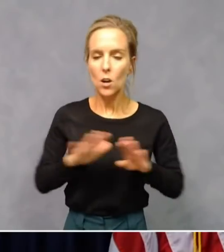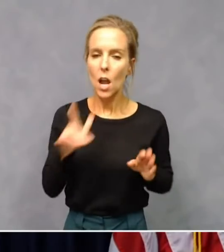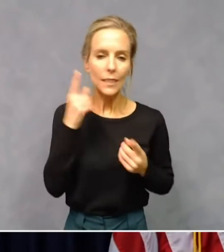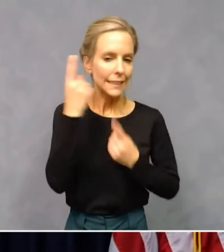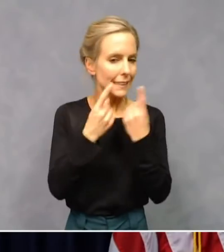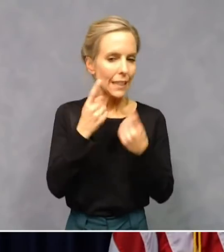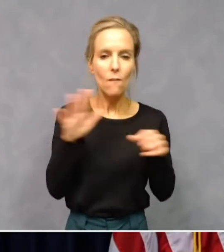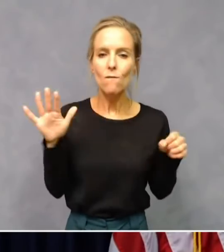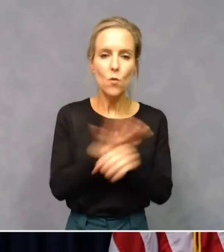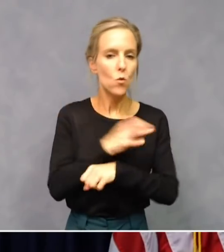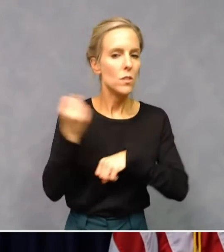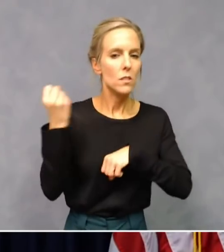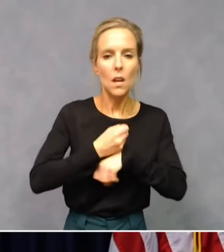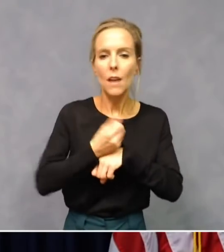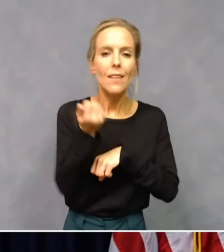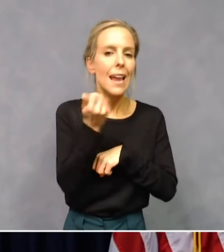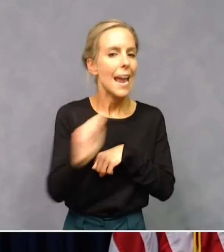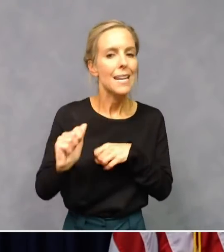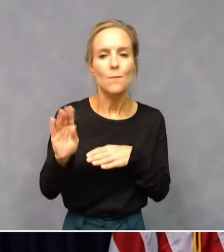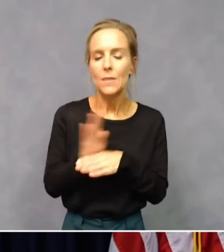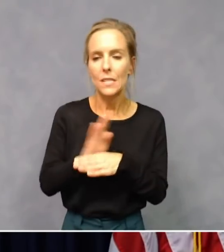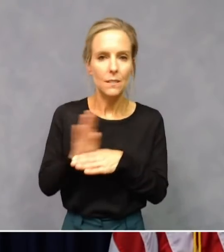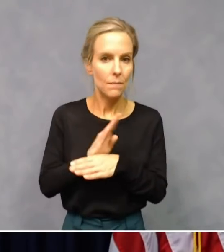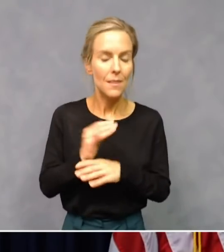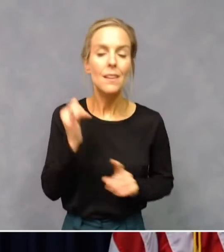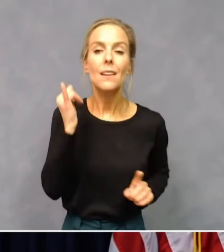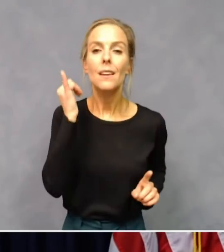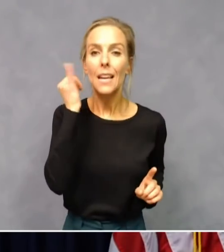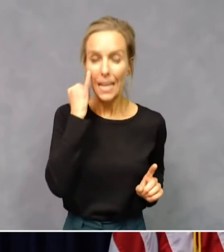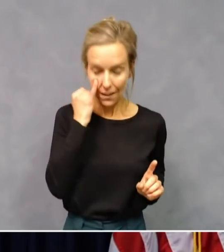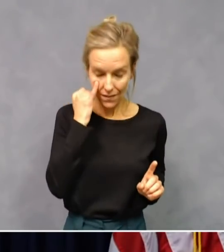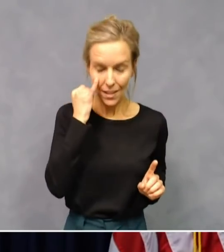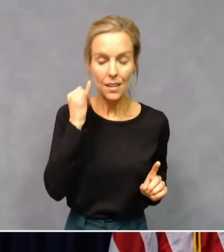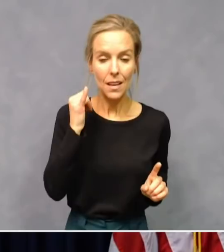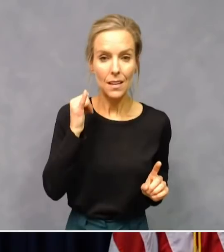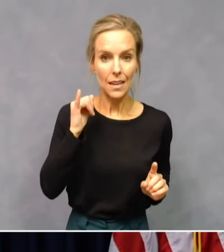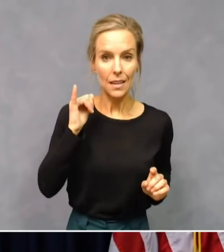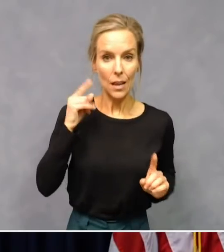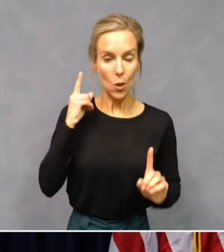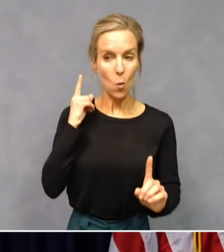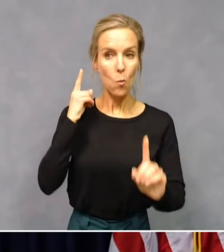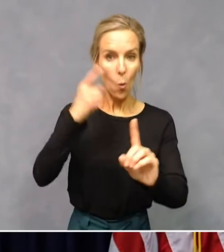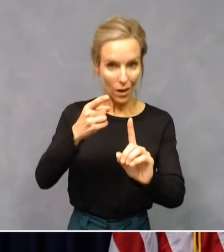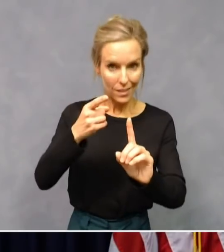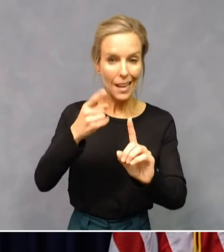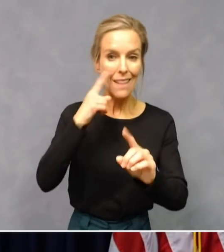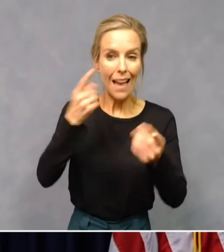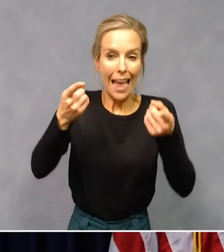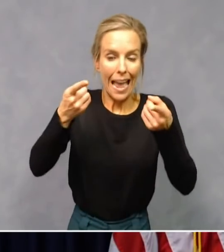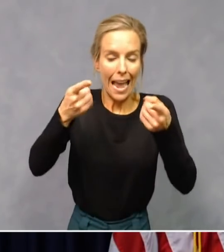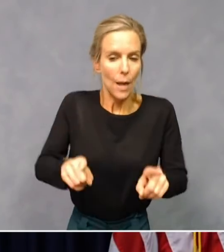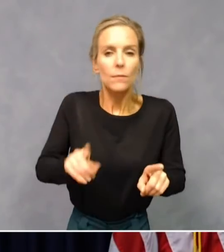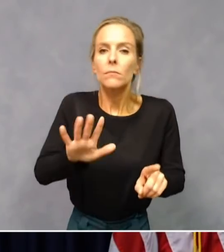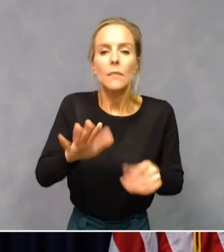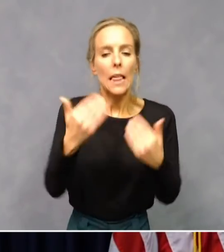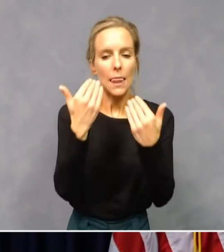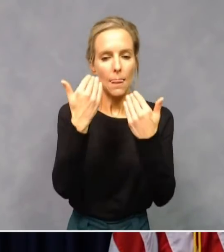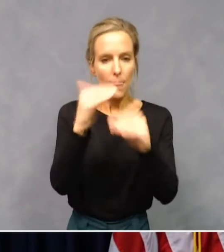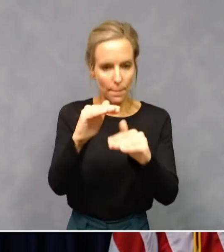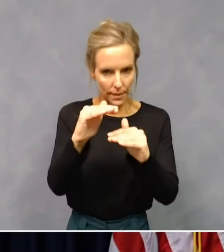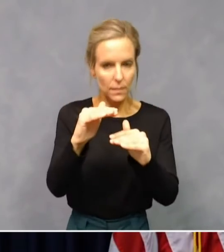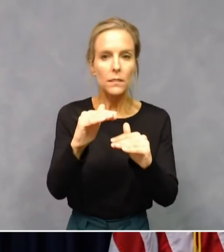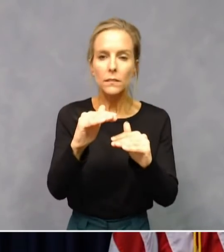of any industry. If we get to that point, it would certainly be limited in duration.